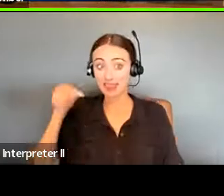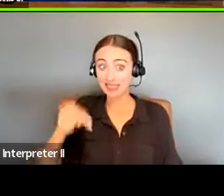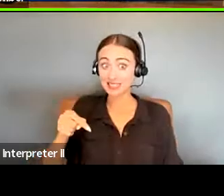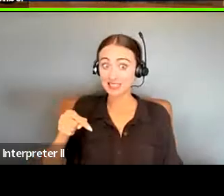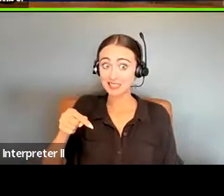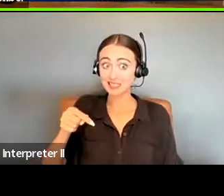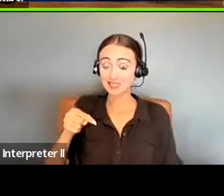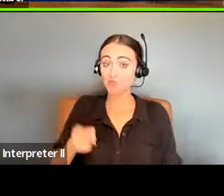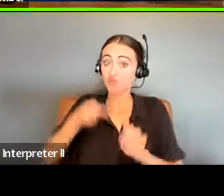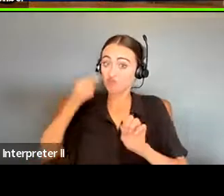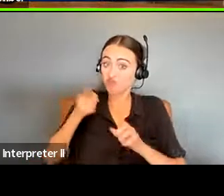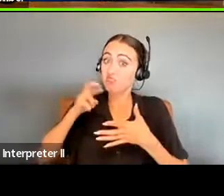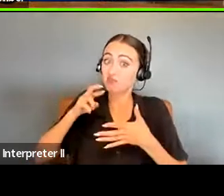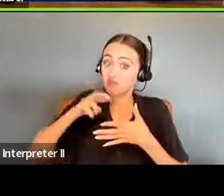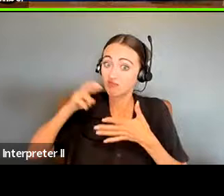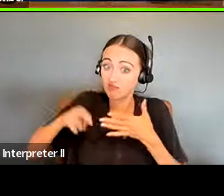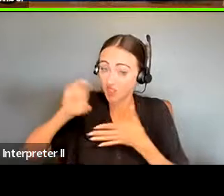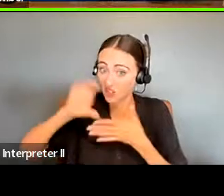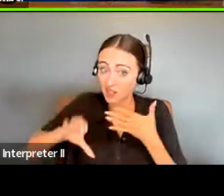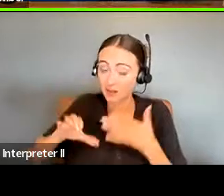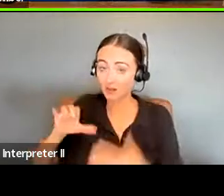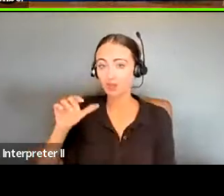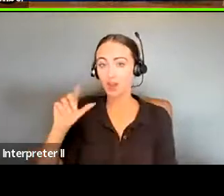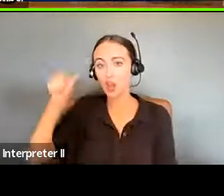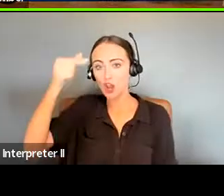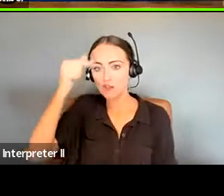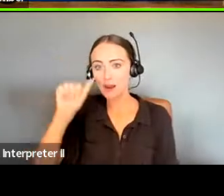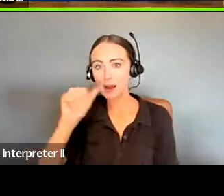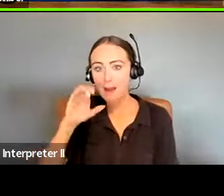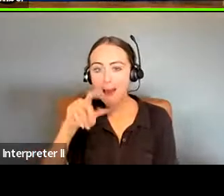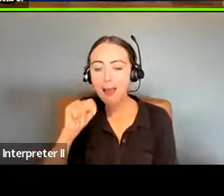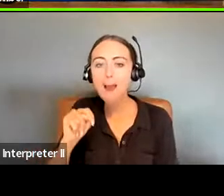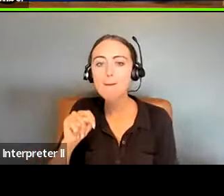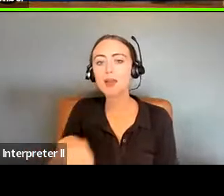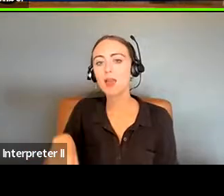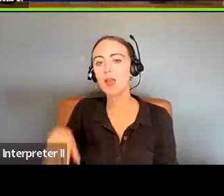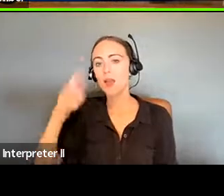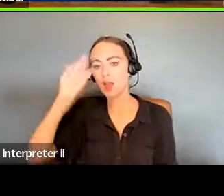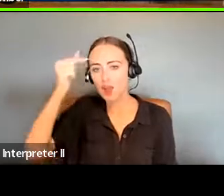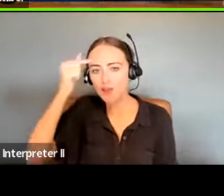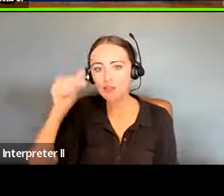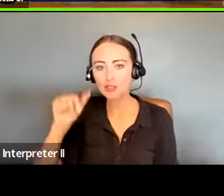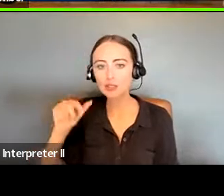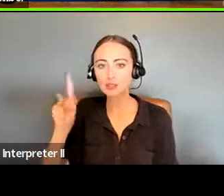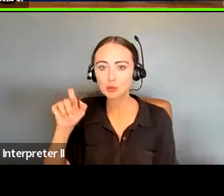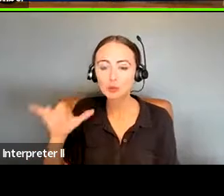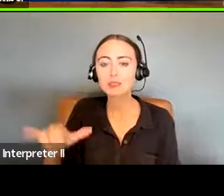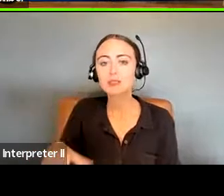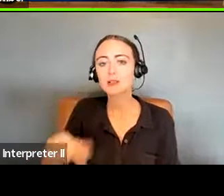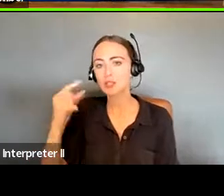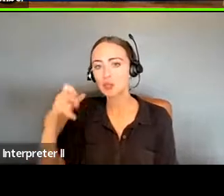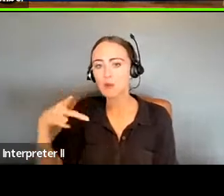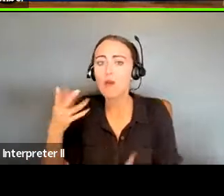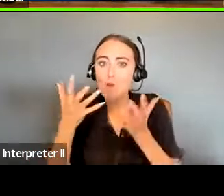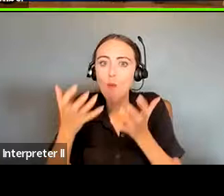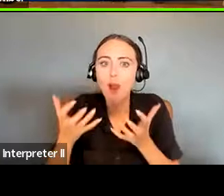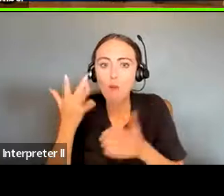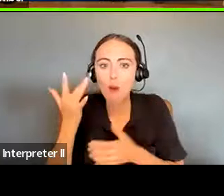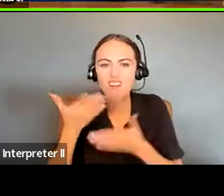intended consequence that Governor Abbott wants and Governor Ducey wants and the GOP wants to tear us